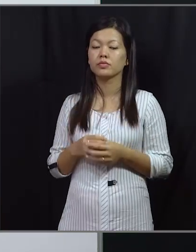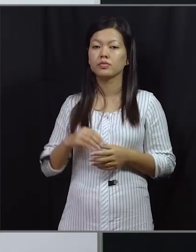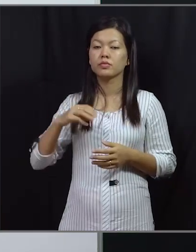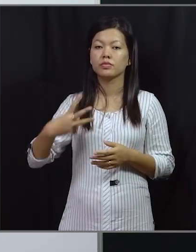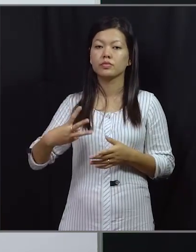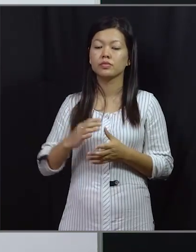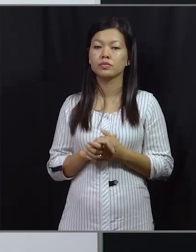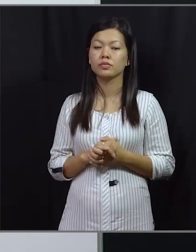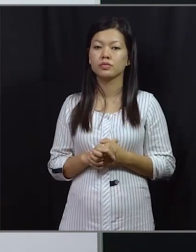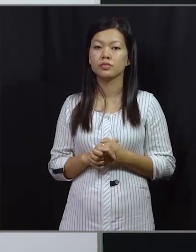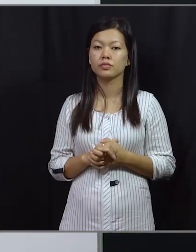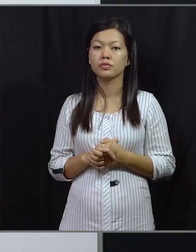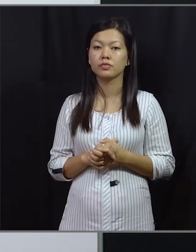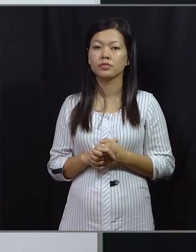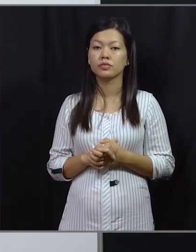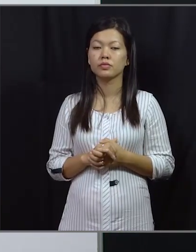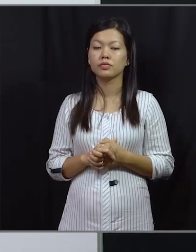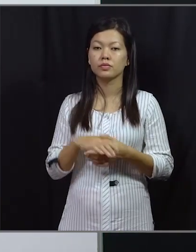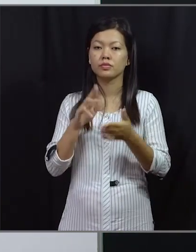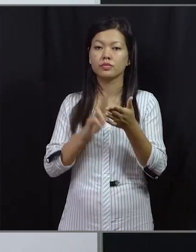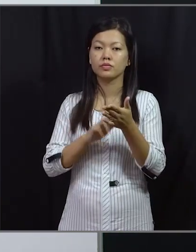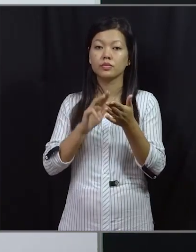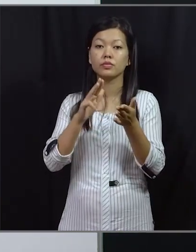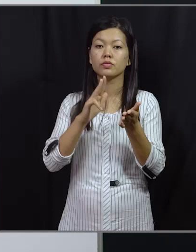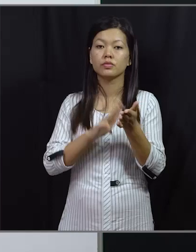The third one is mutually